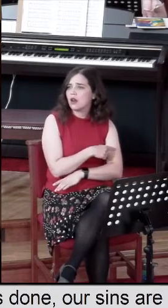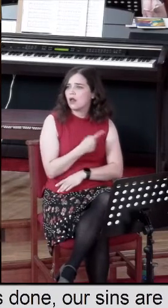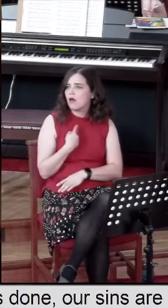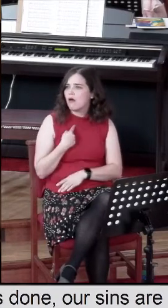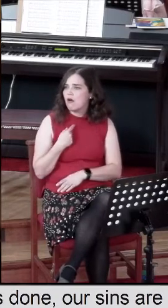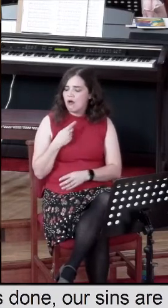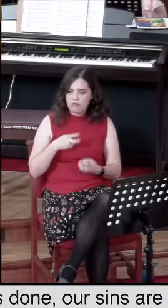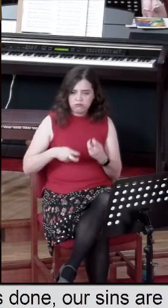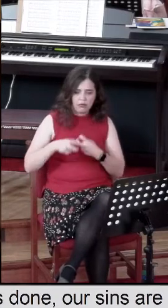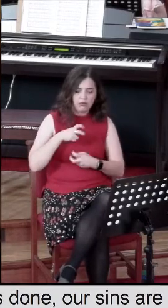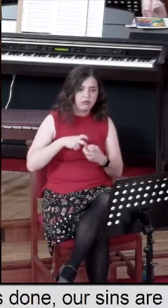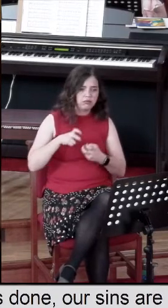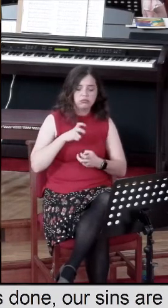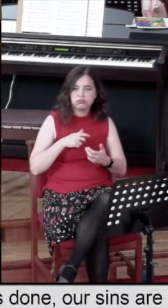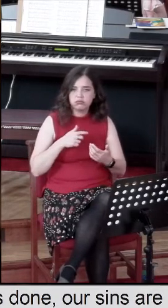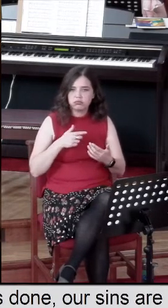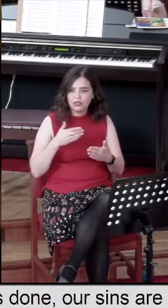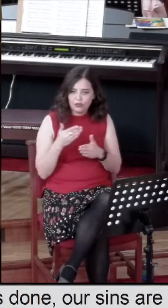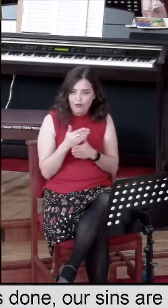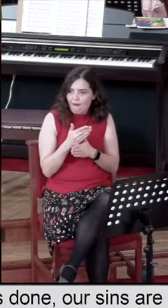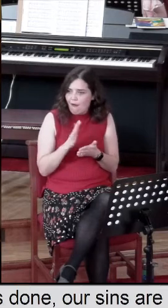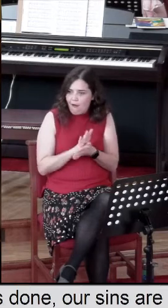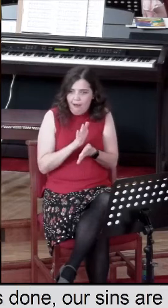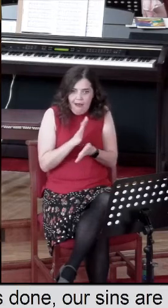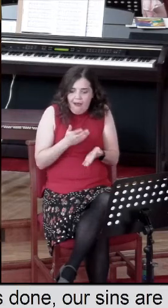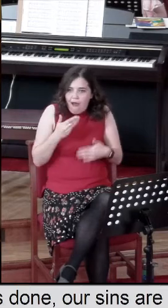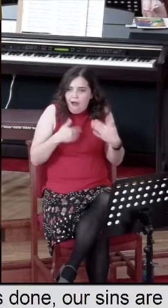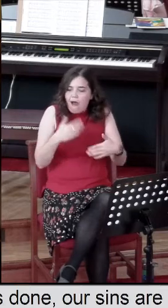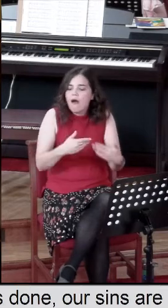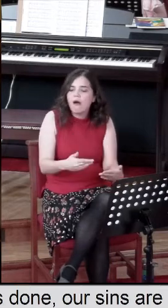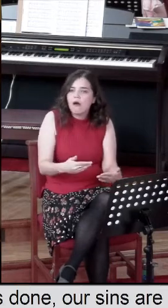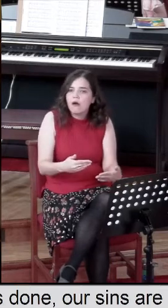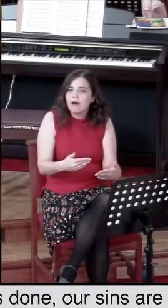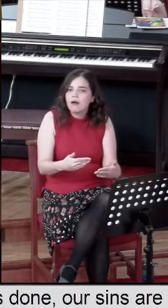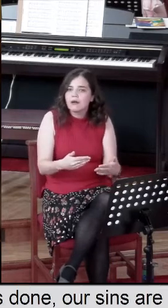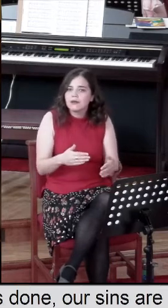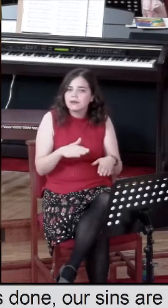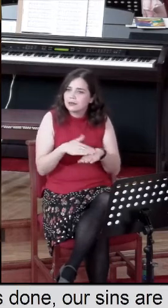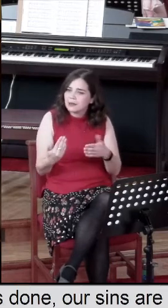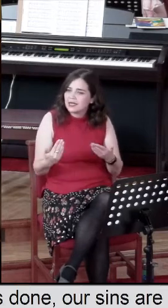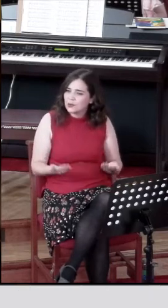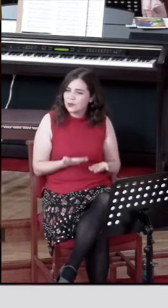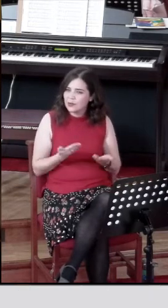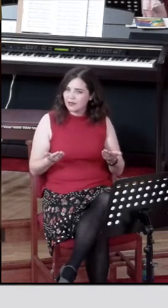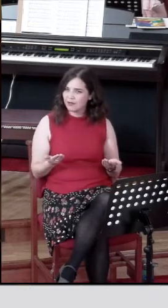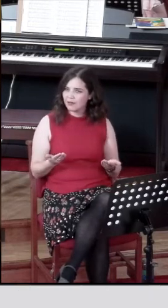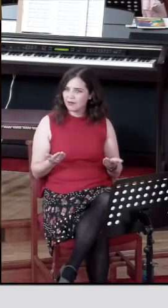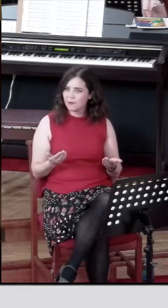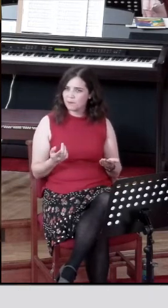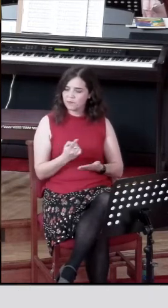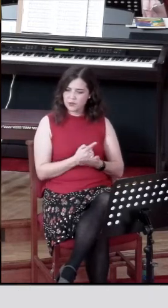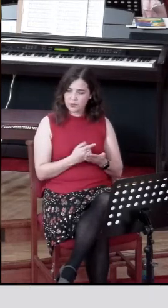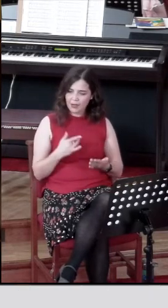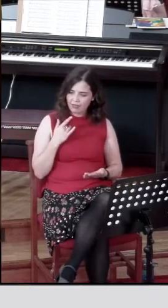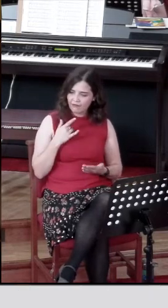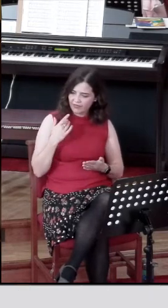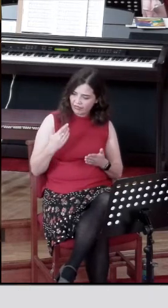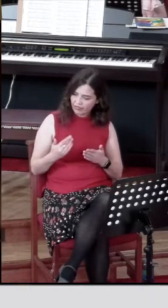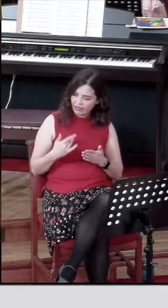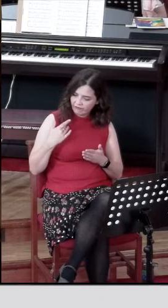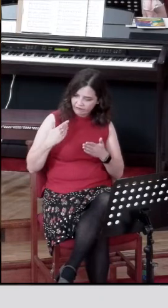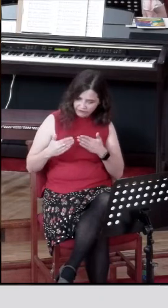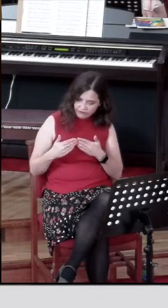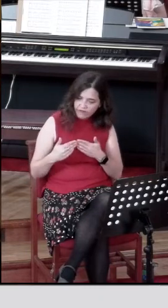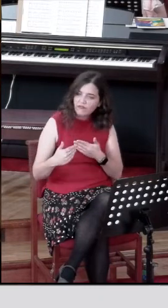running about full of joy and energy, wherever we may be. It's about living our lives